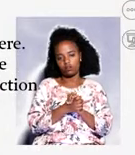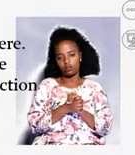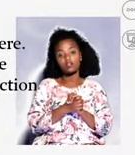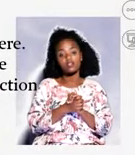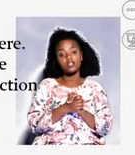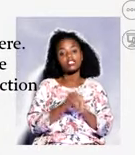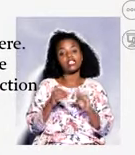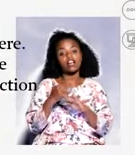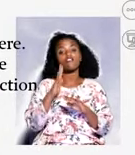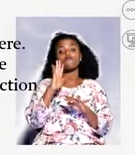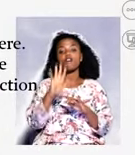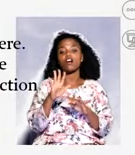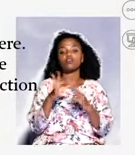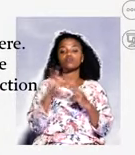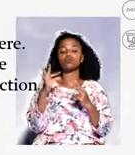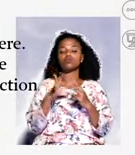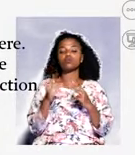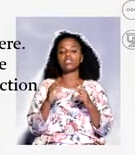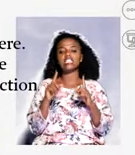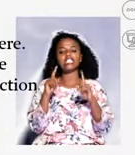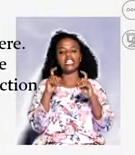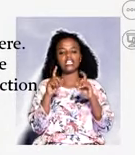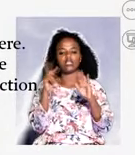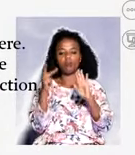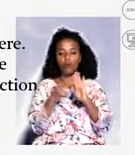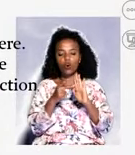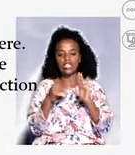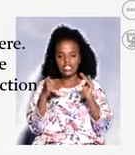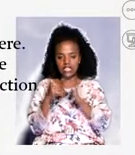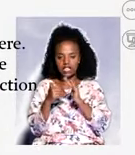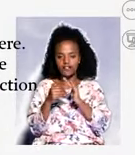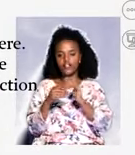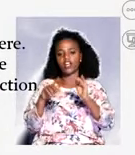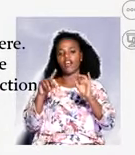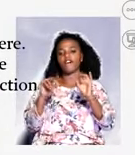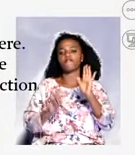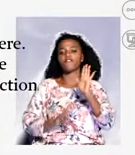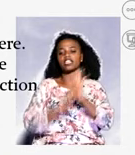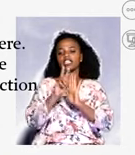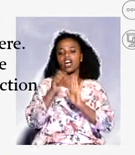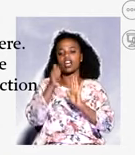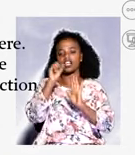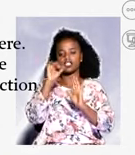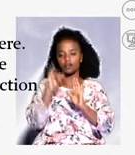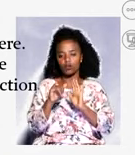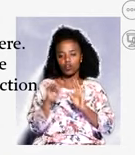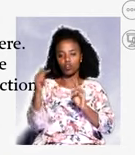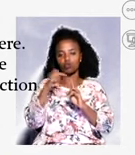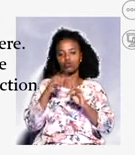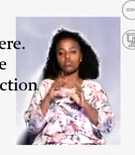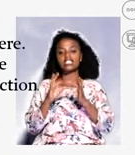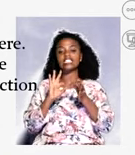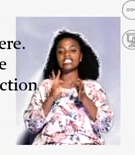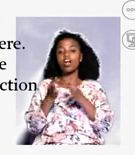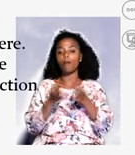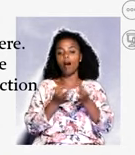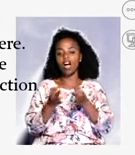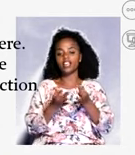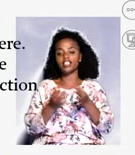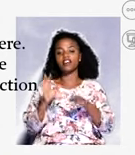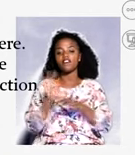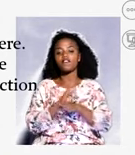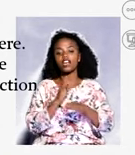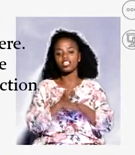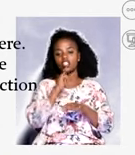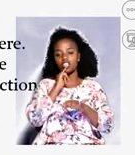And then 5, choose a test point near a vertical asymptote to determine if the function is